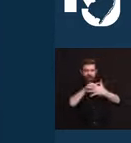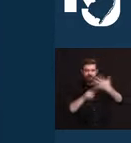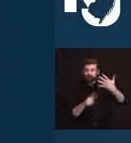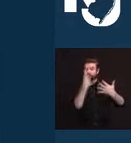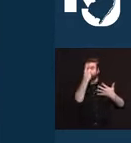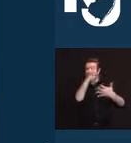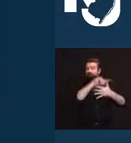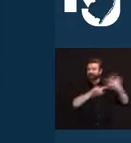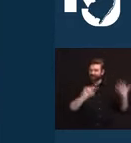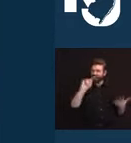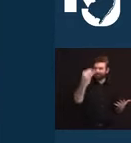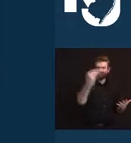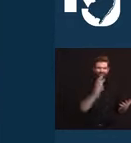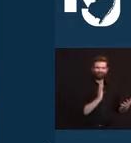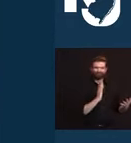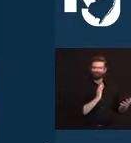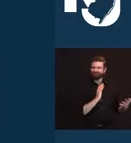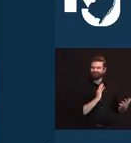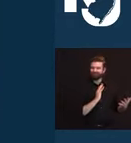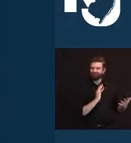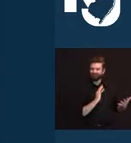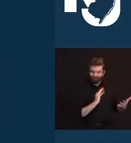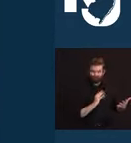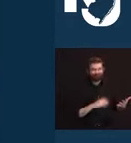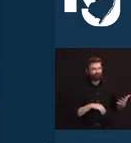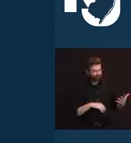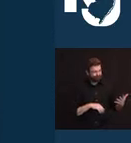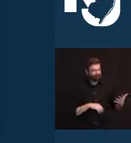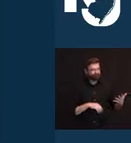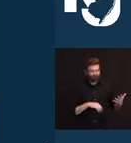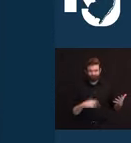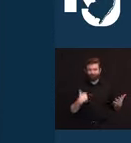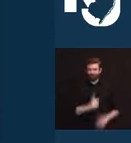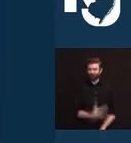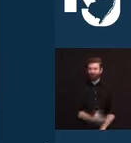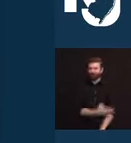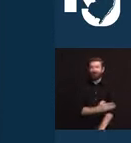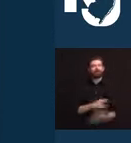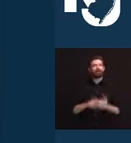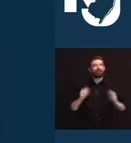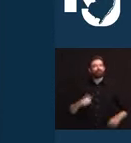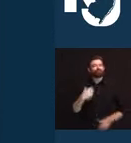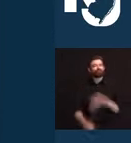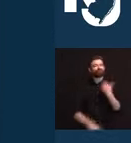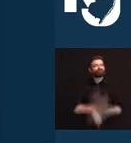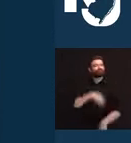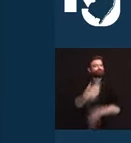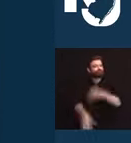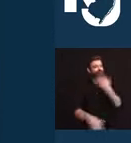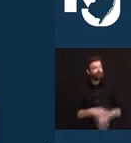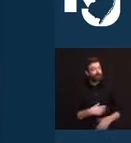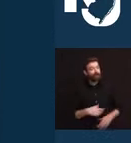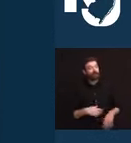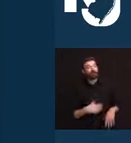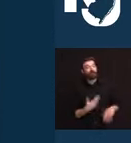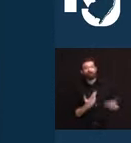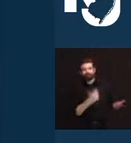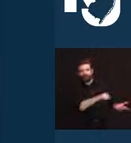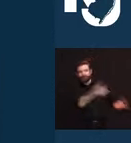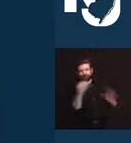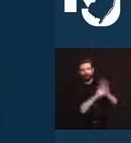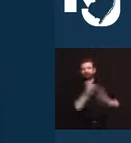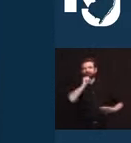better prepared at this time to move forward than many, frankly most, of our peers. But we're not going to take this as